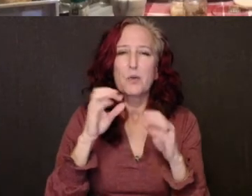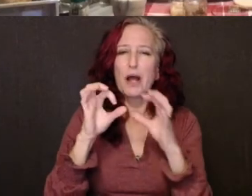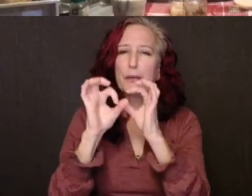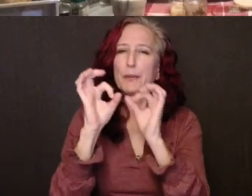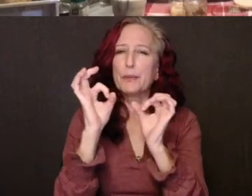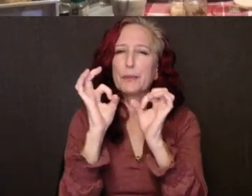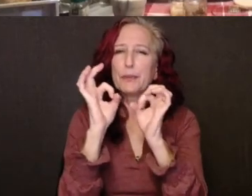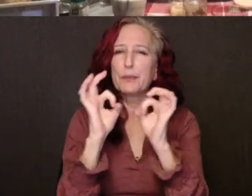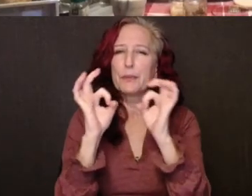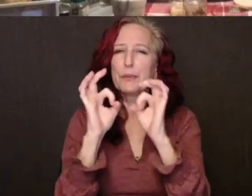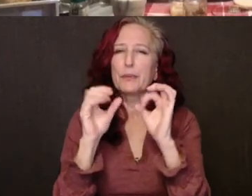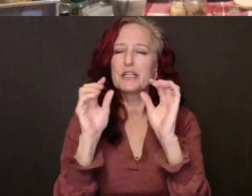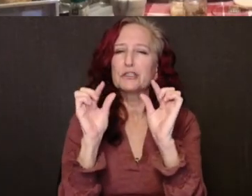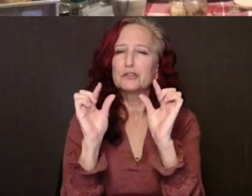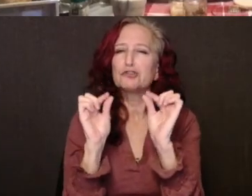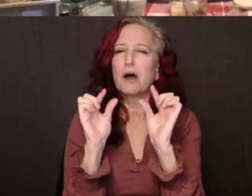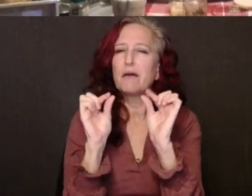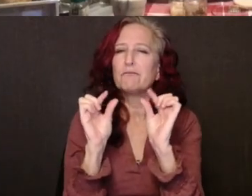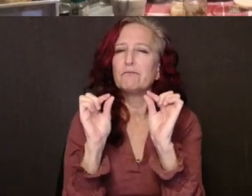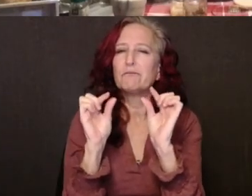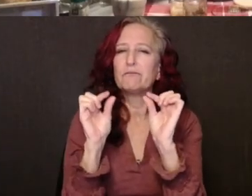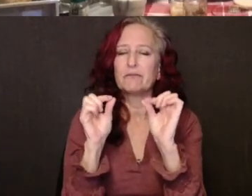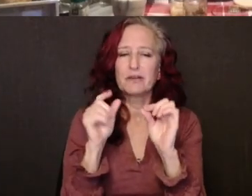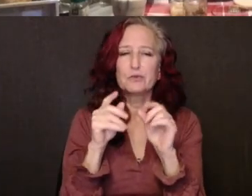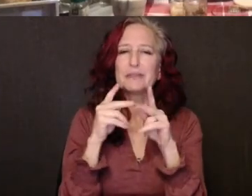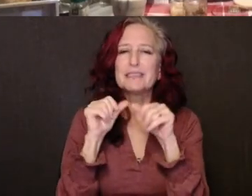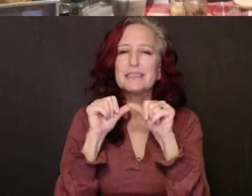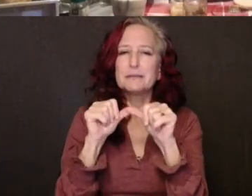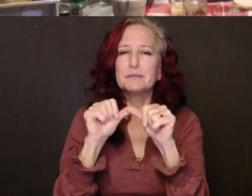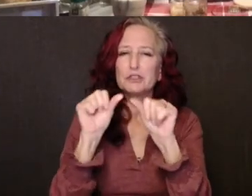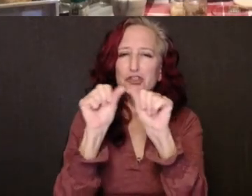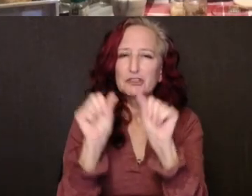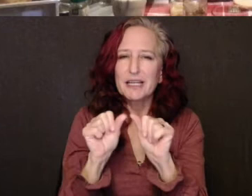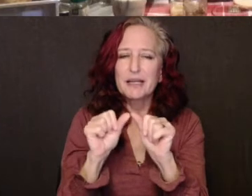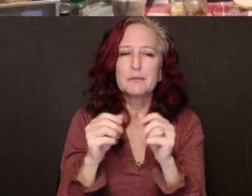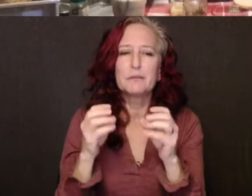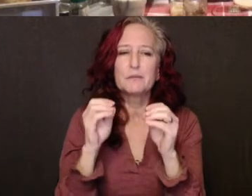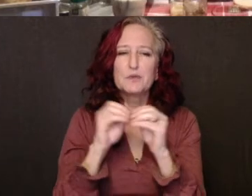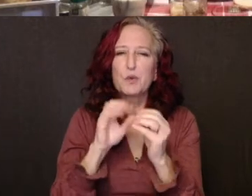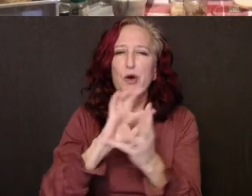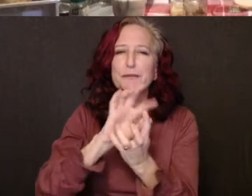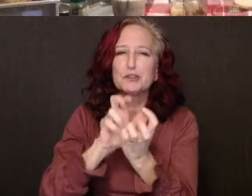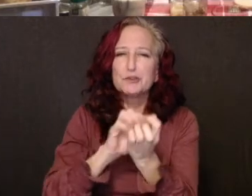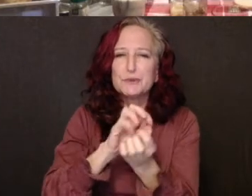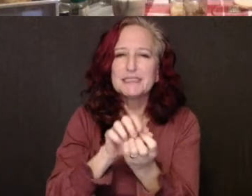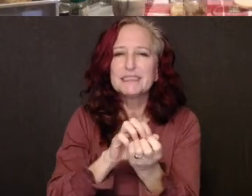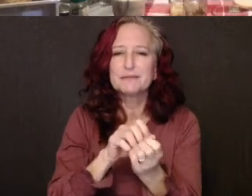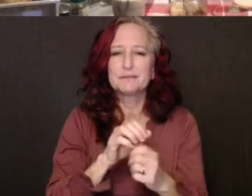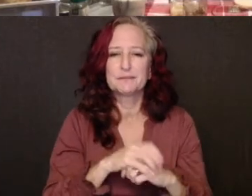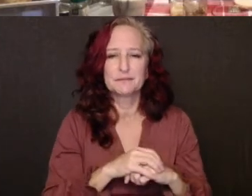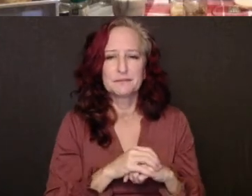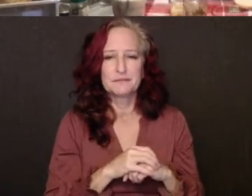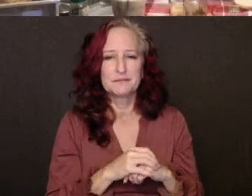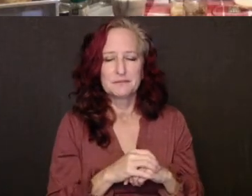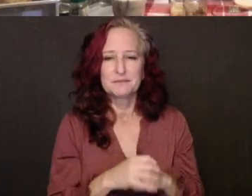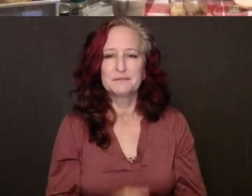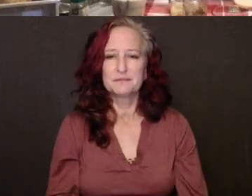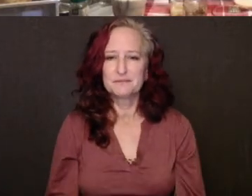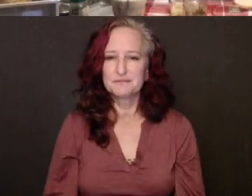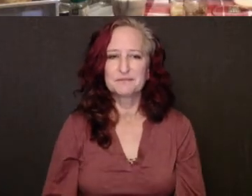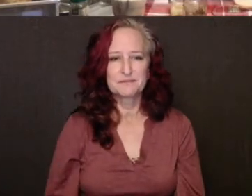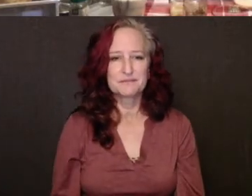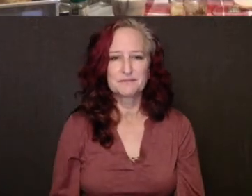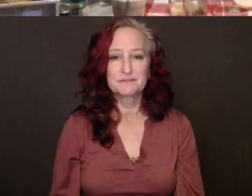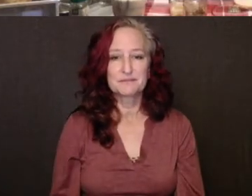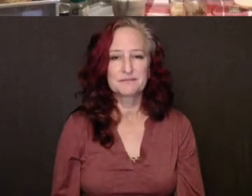say it should be like very close to thoroughly soft. Okay. Yeah, we don't want it to be like too soft where it